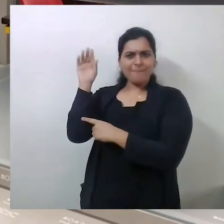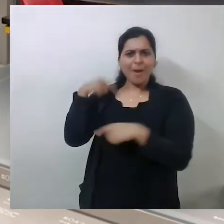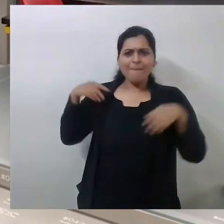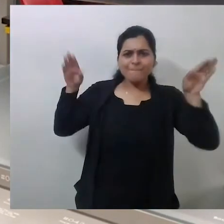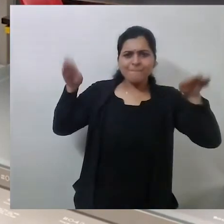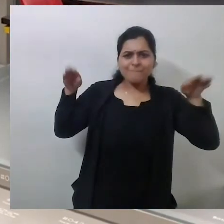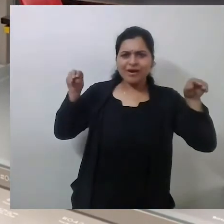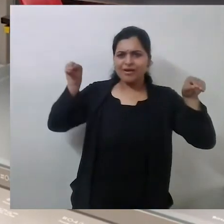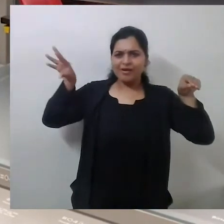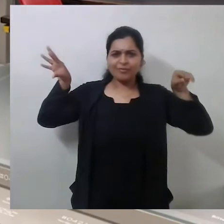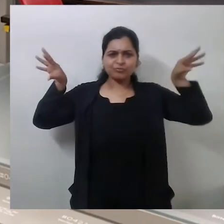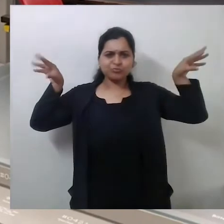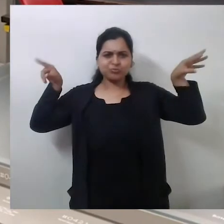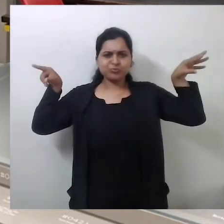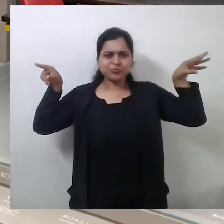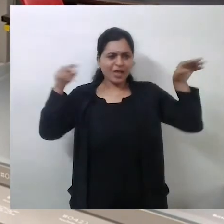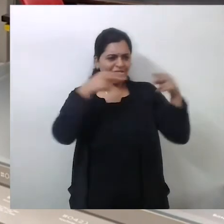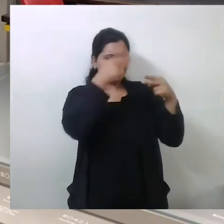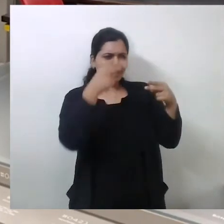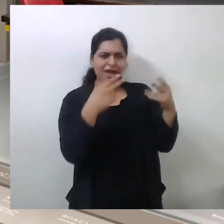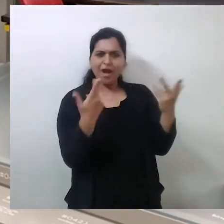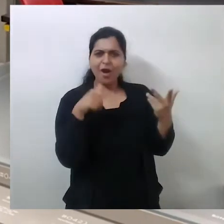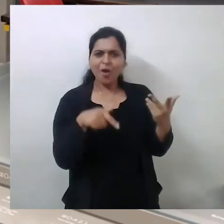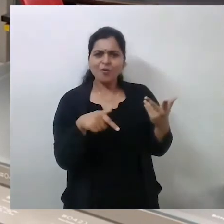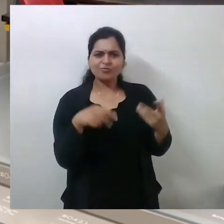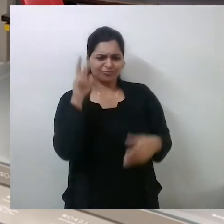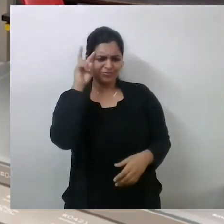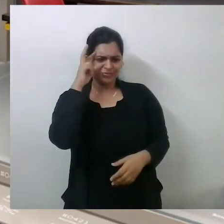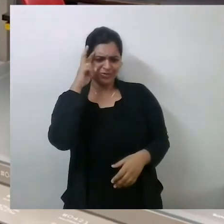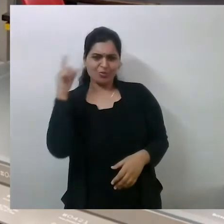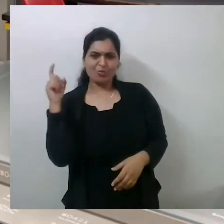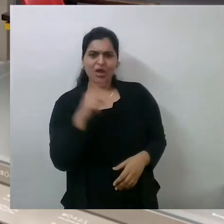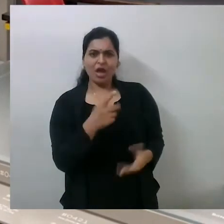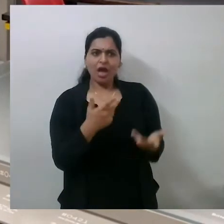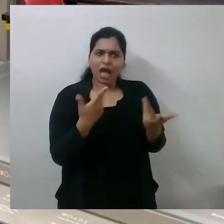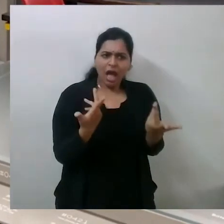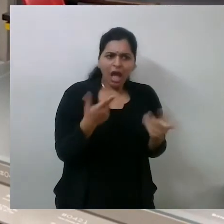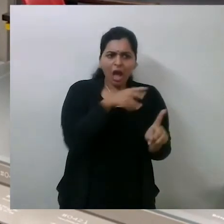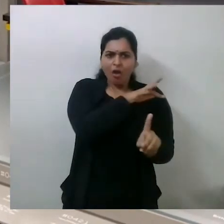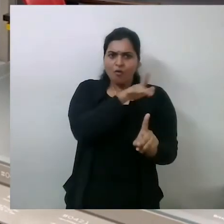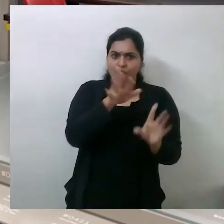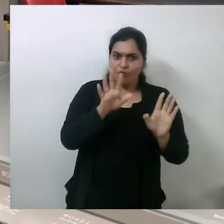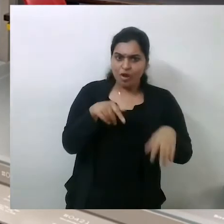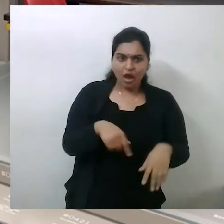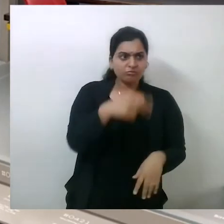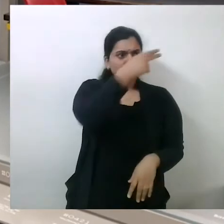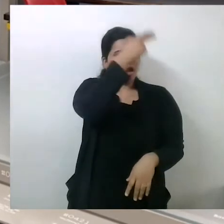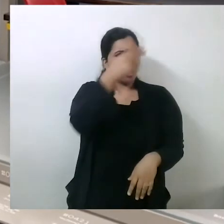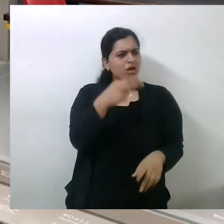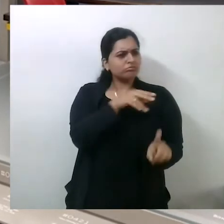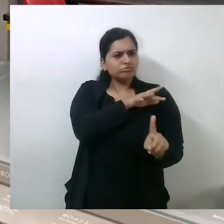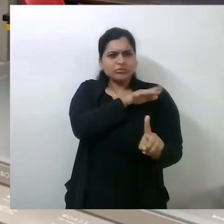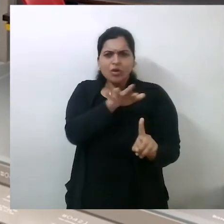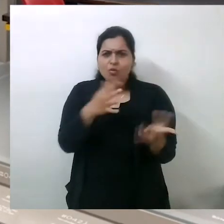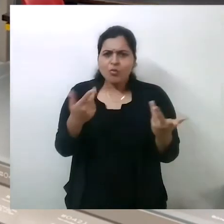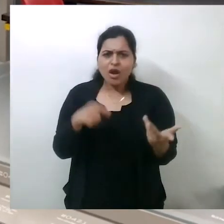bird-like ornamentations are at the backrest. Was there any influence of Mughal art and architecture